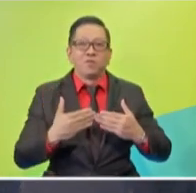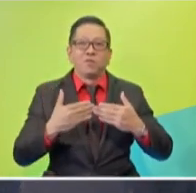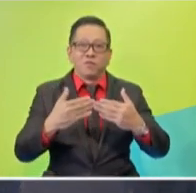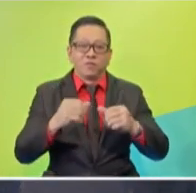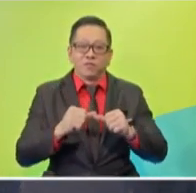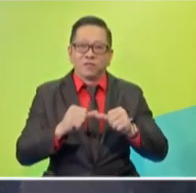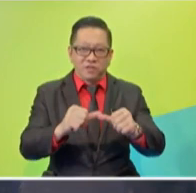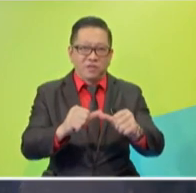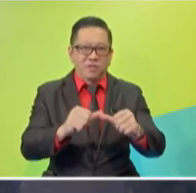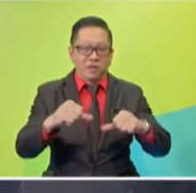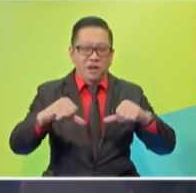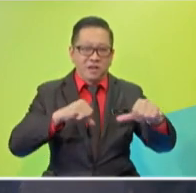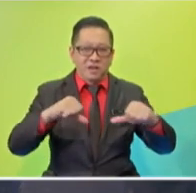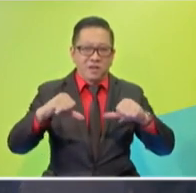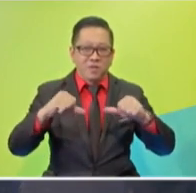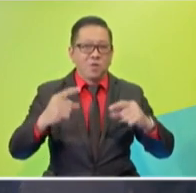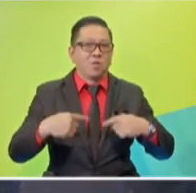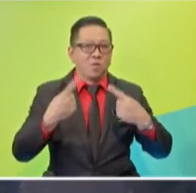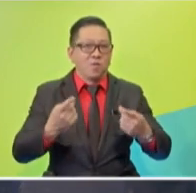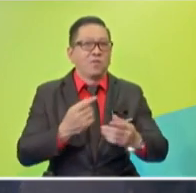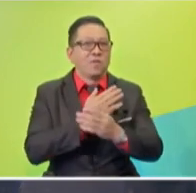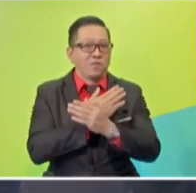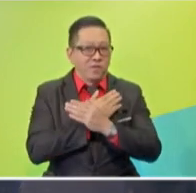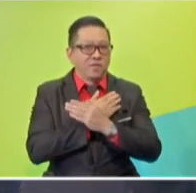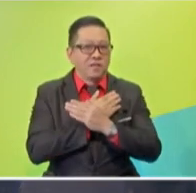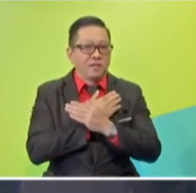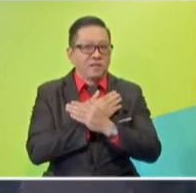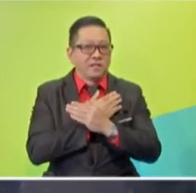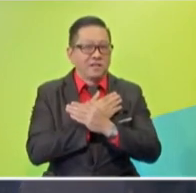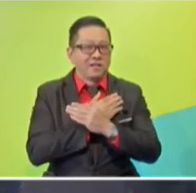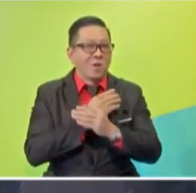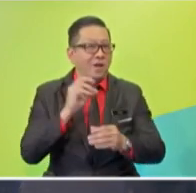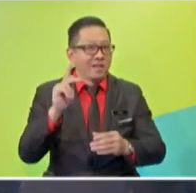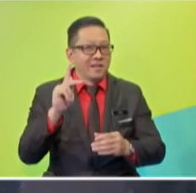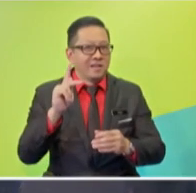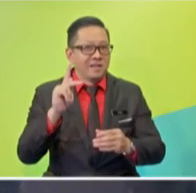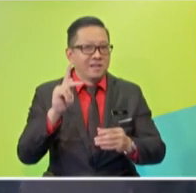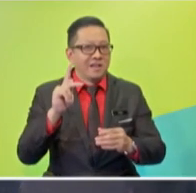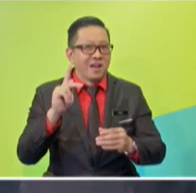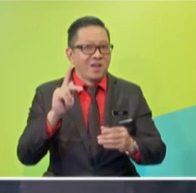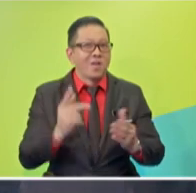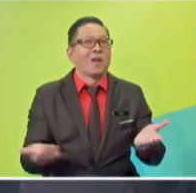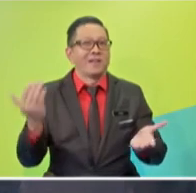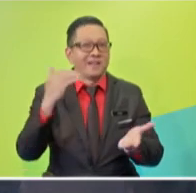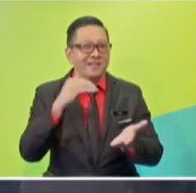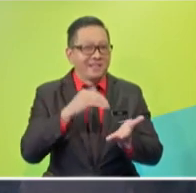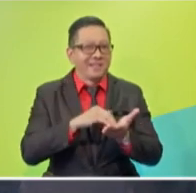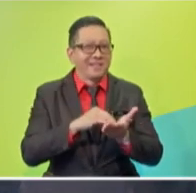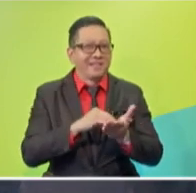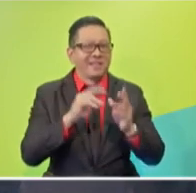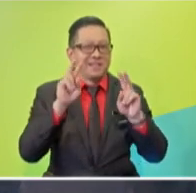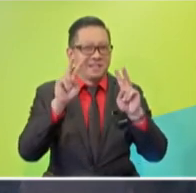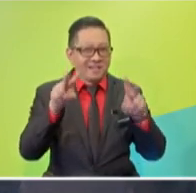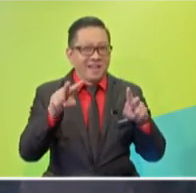further activities, we'll go for a short break first. Sure. All right, Mr. Haikal? Sure. And we'll be right back after this break on